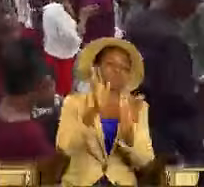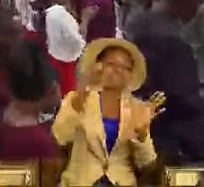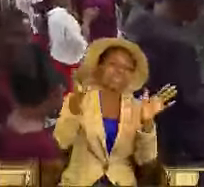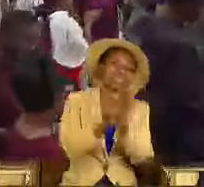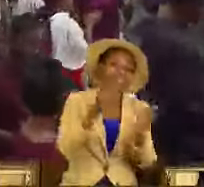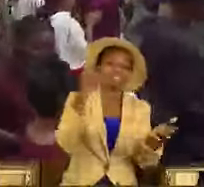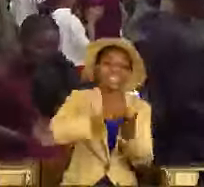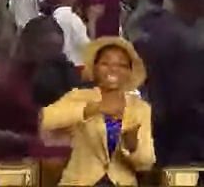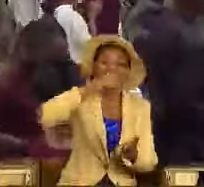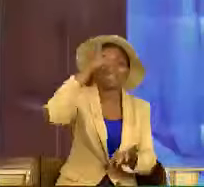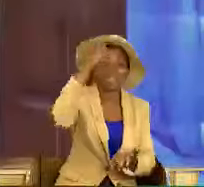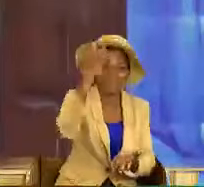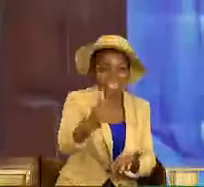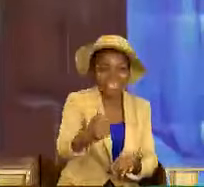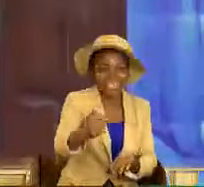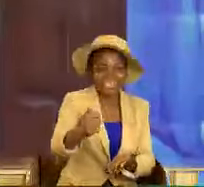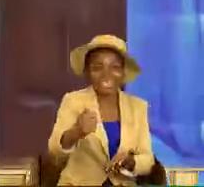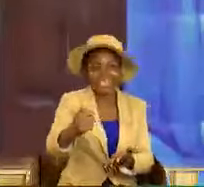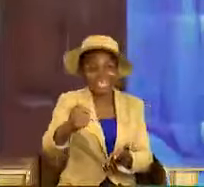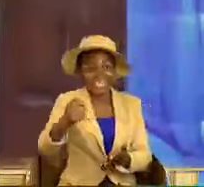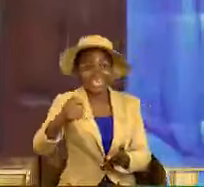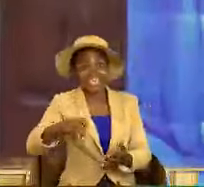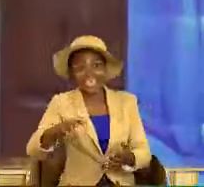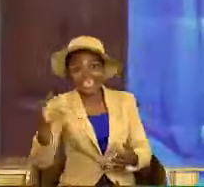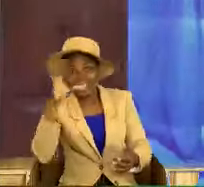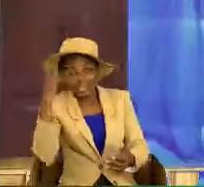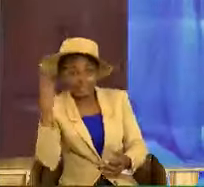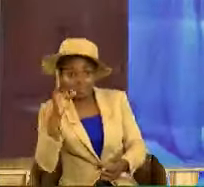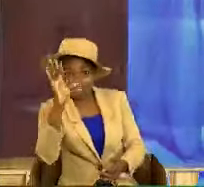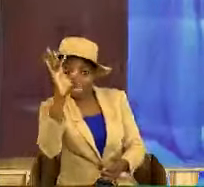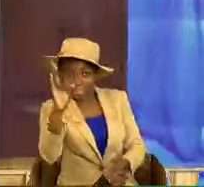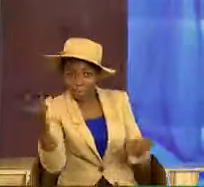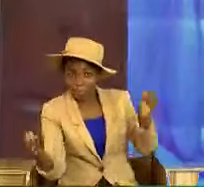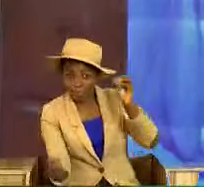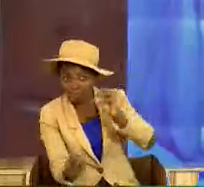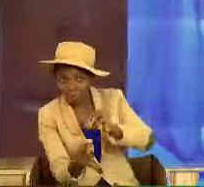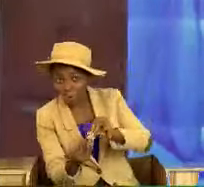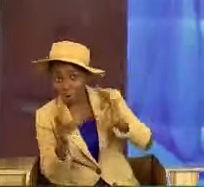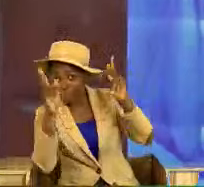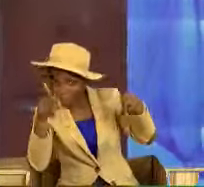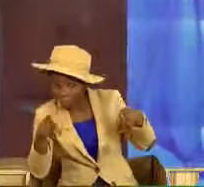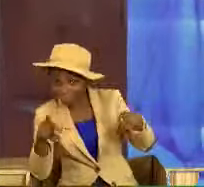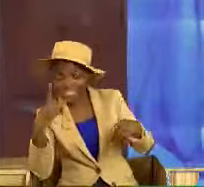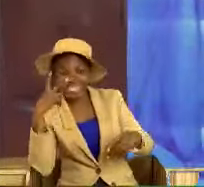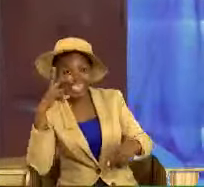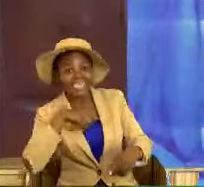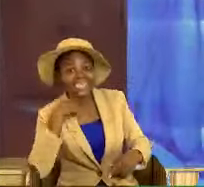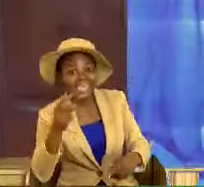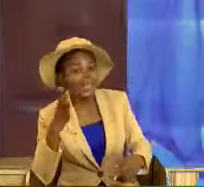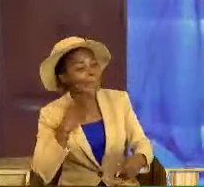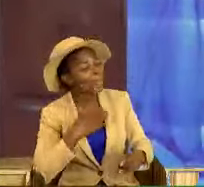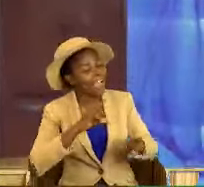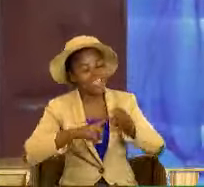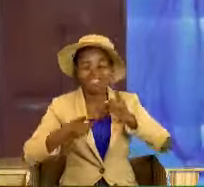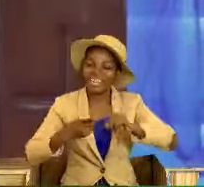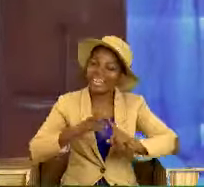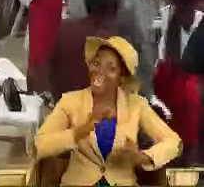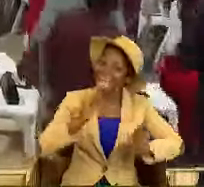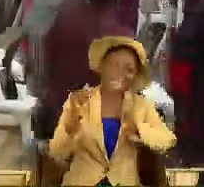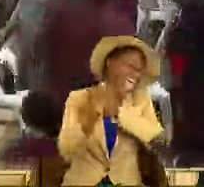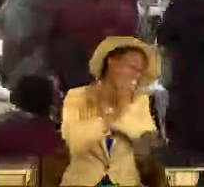amen I look for several more persons say my friend I love you with the love